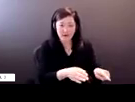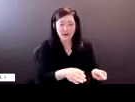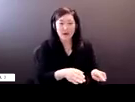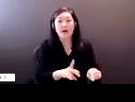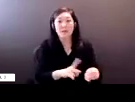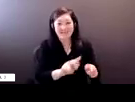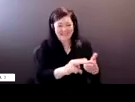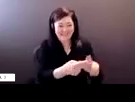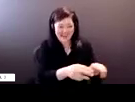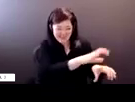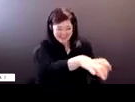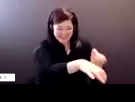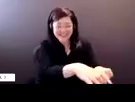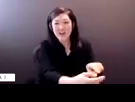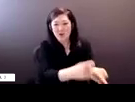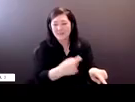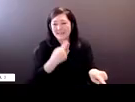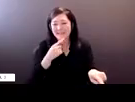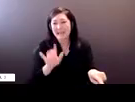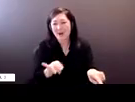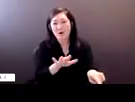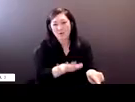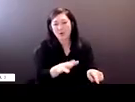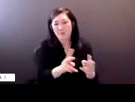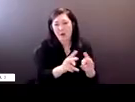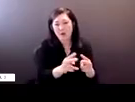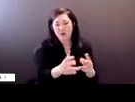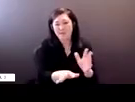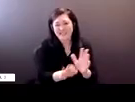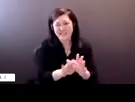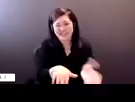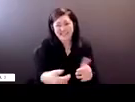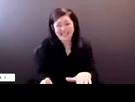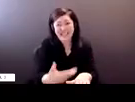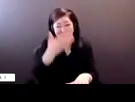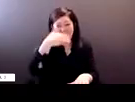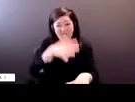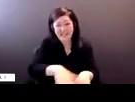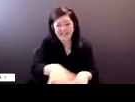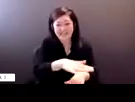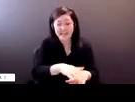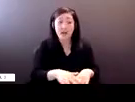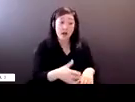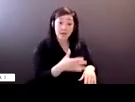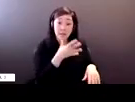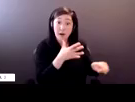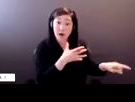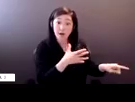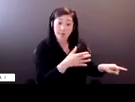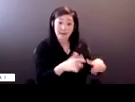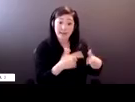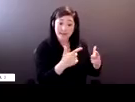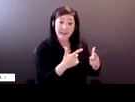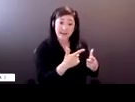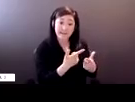garden. Jessica's mum lived in aged care for several years, thriving. Her family, her friends, her